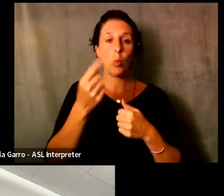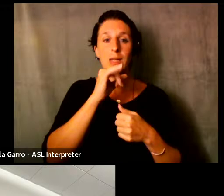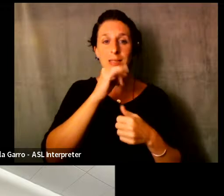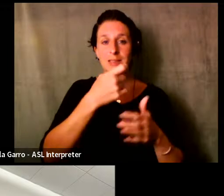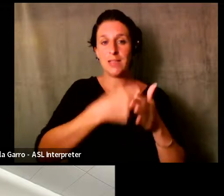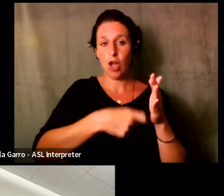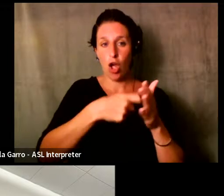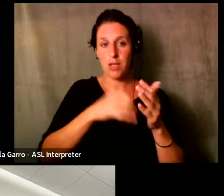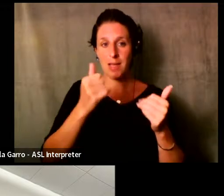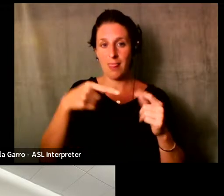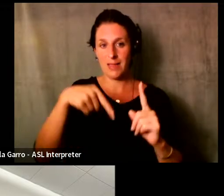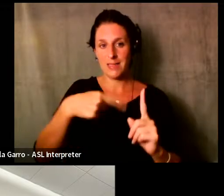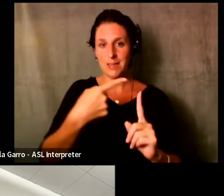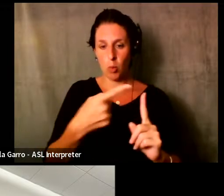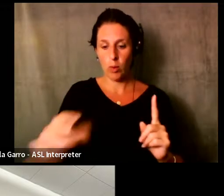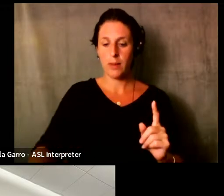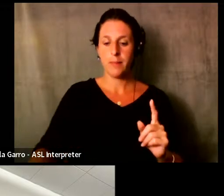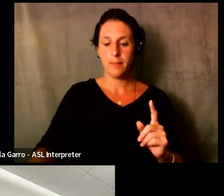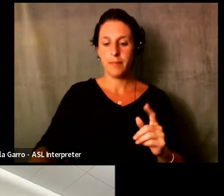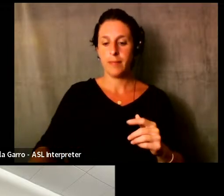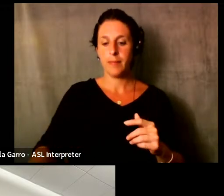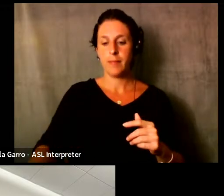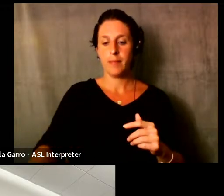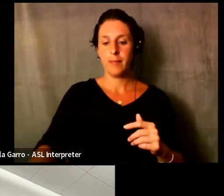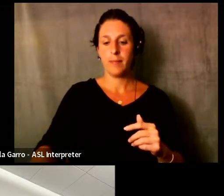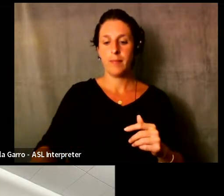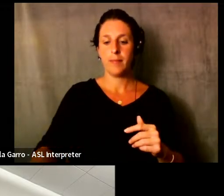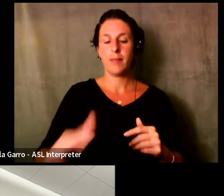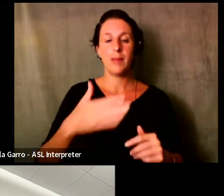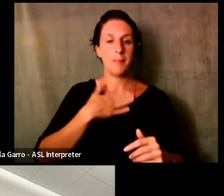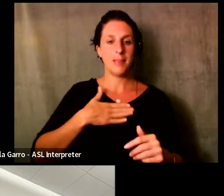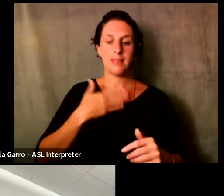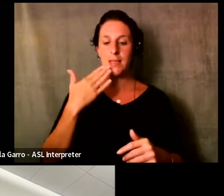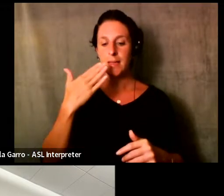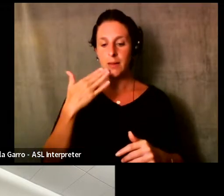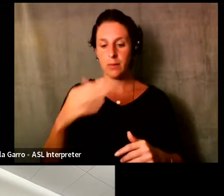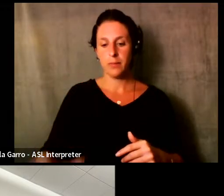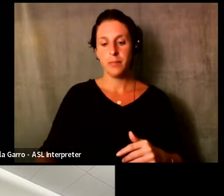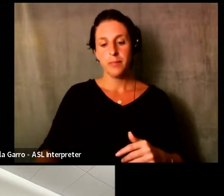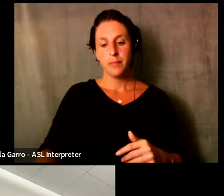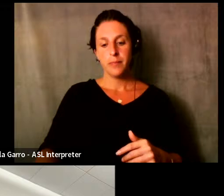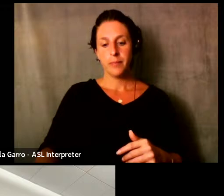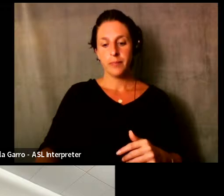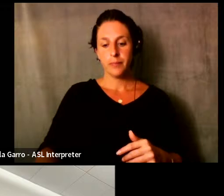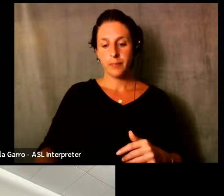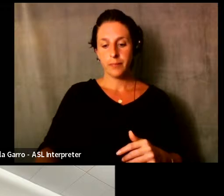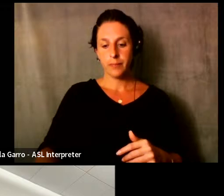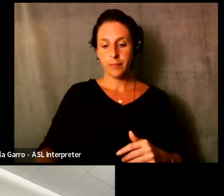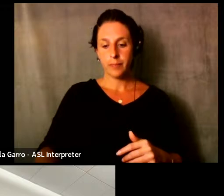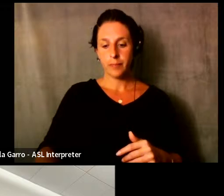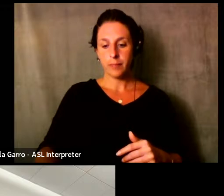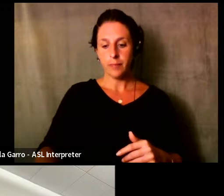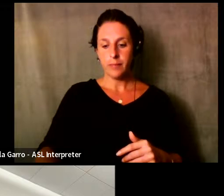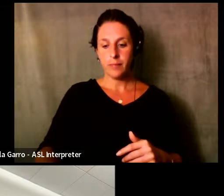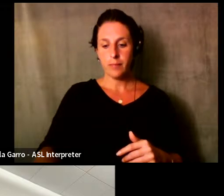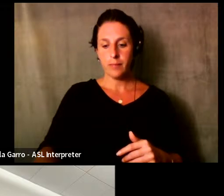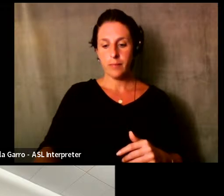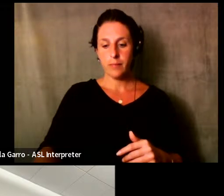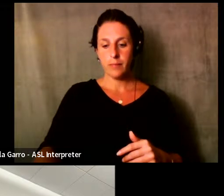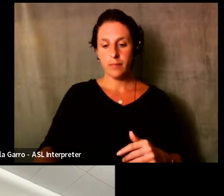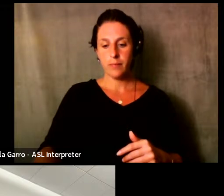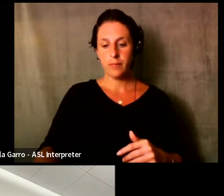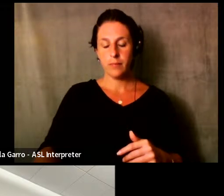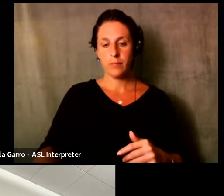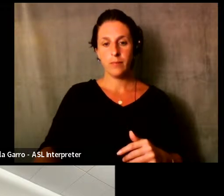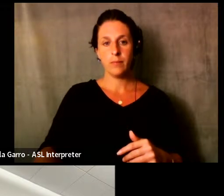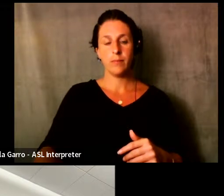cost at this point? Please. Thank you. So one of the benefits to continue using the contract into